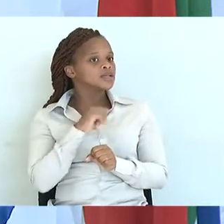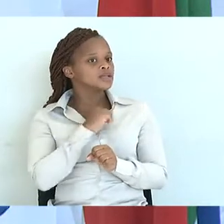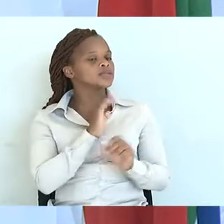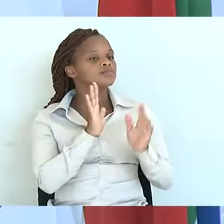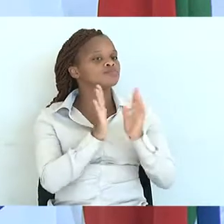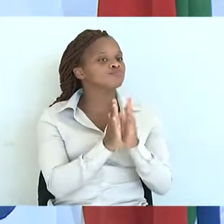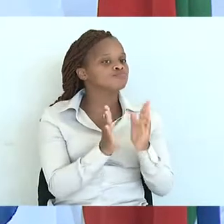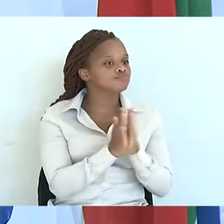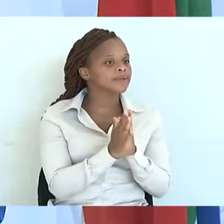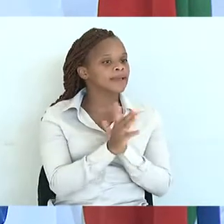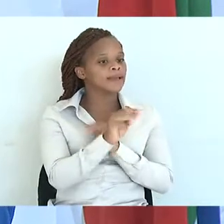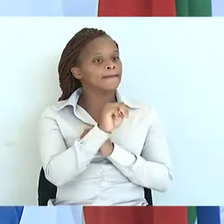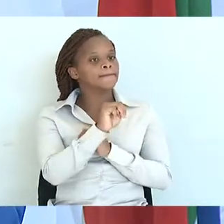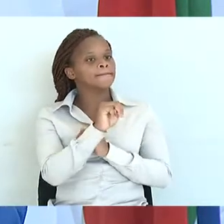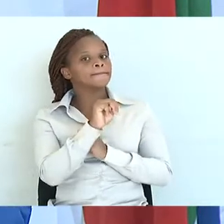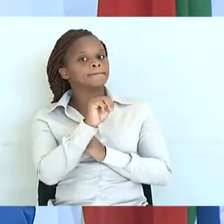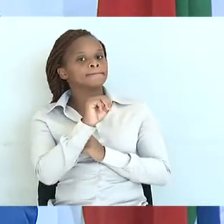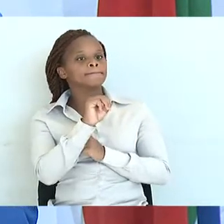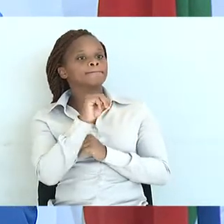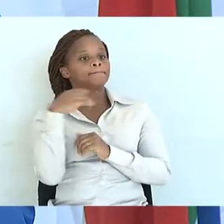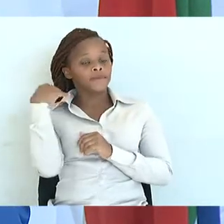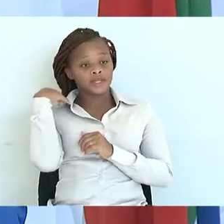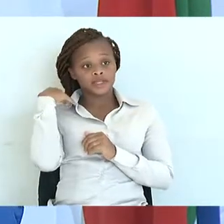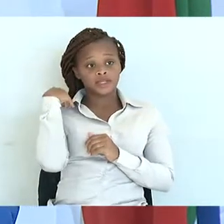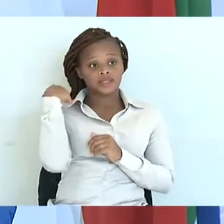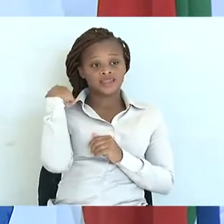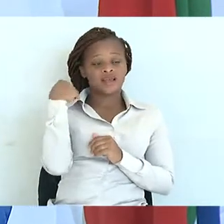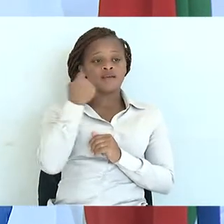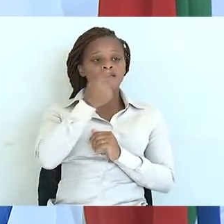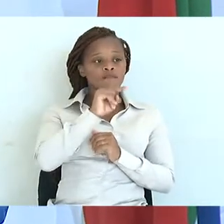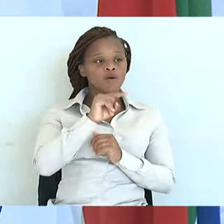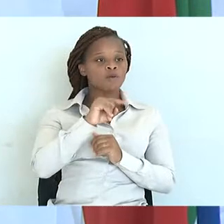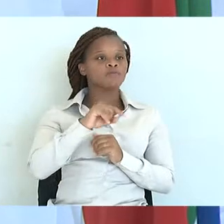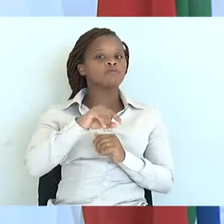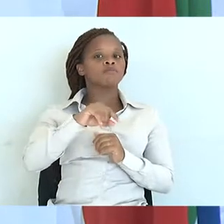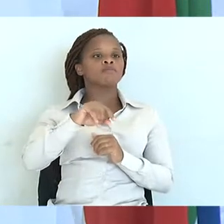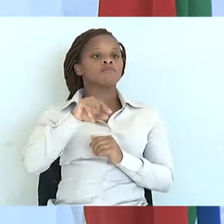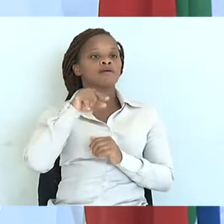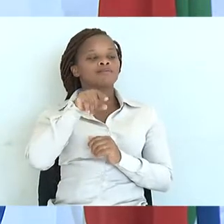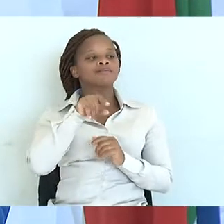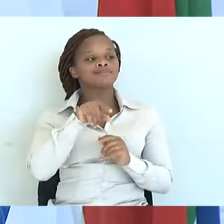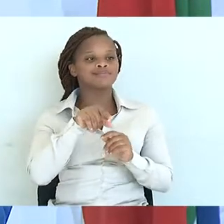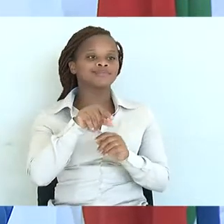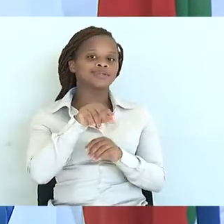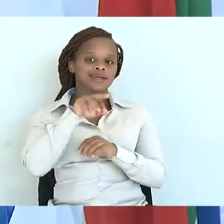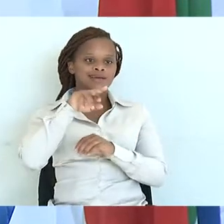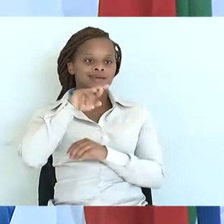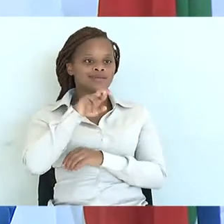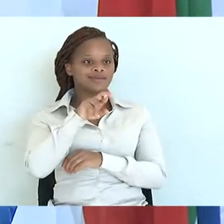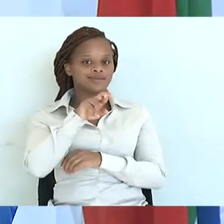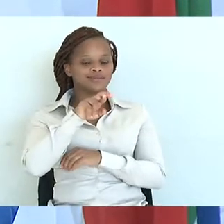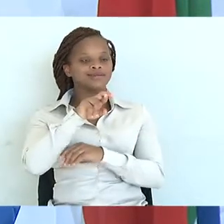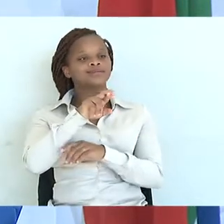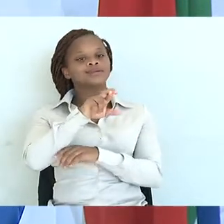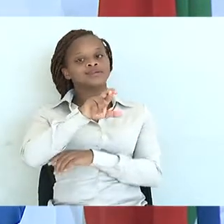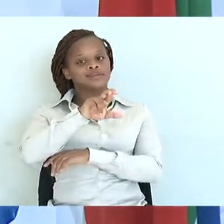MEC for the Minister for Rural Development and Land Reform to come here,